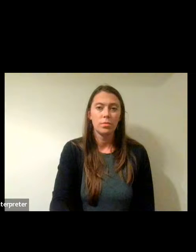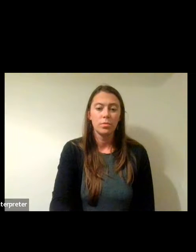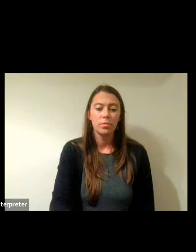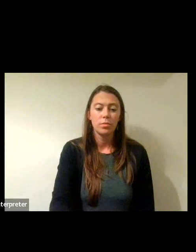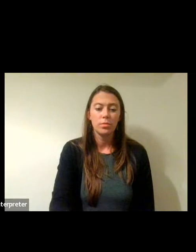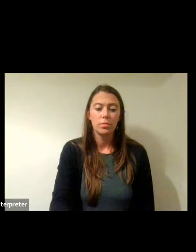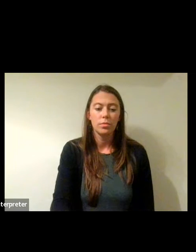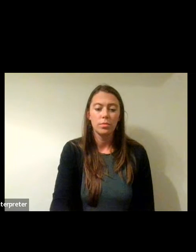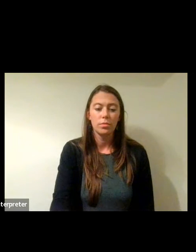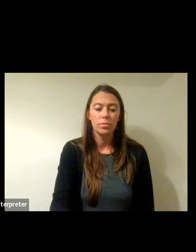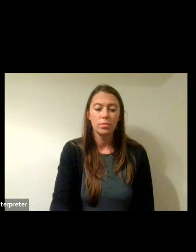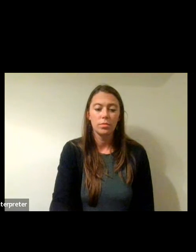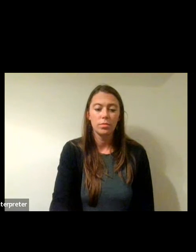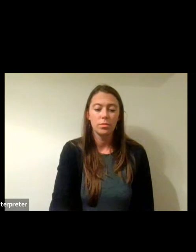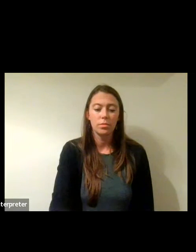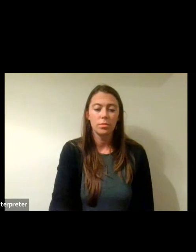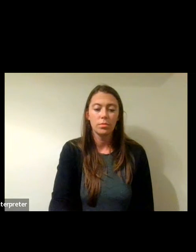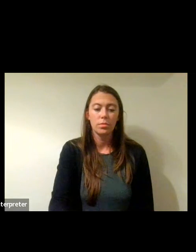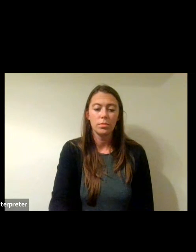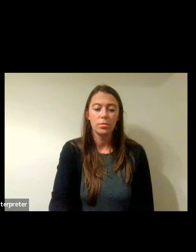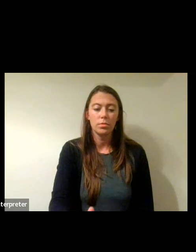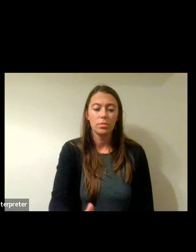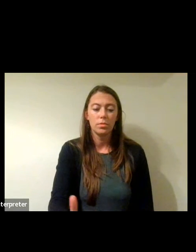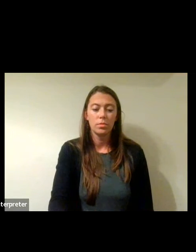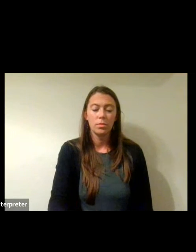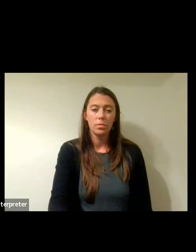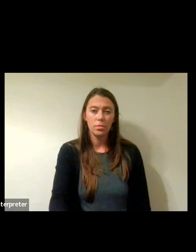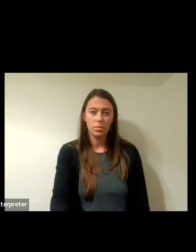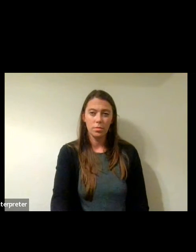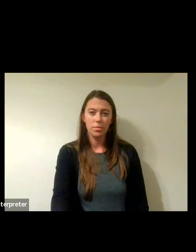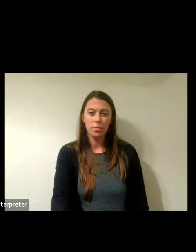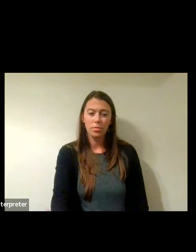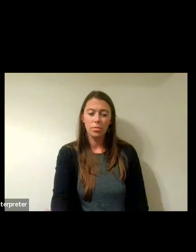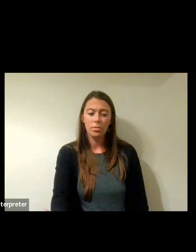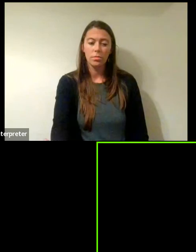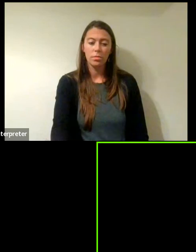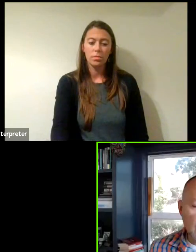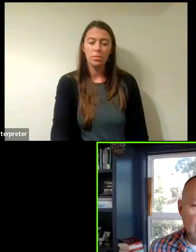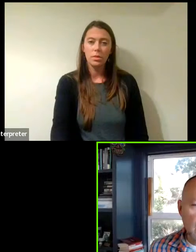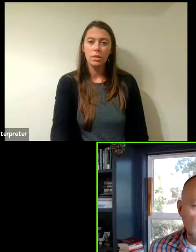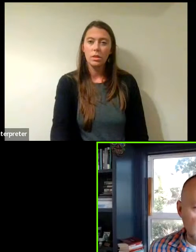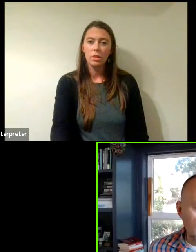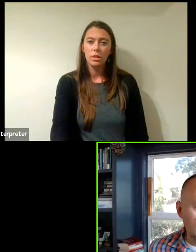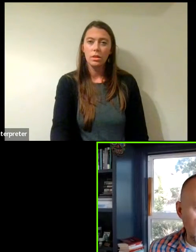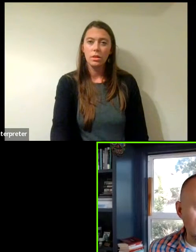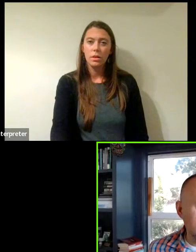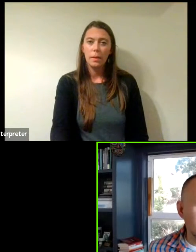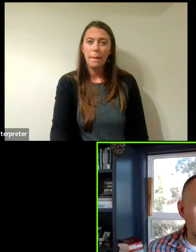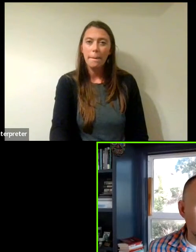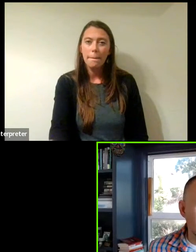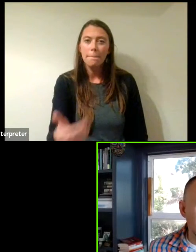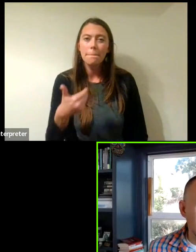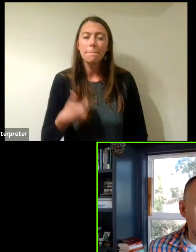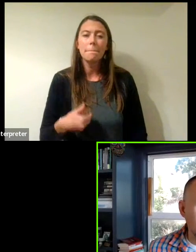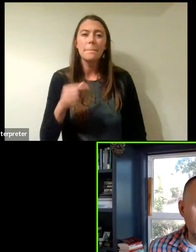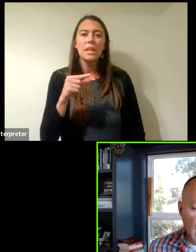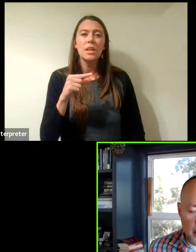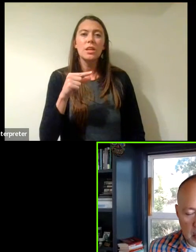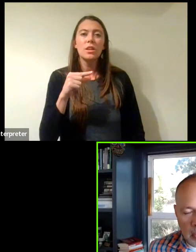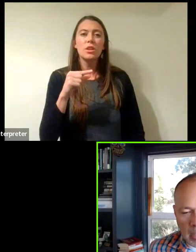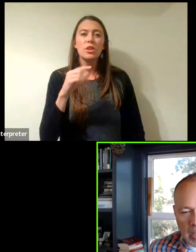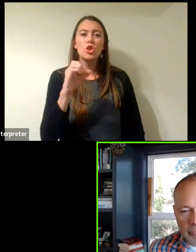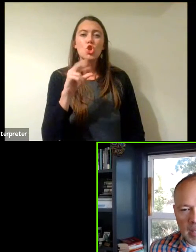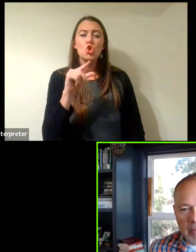This is George Nestor. I'll just say that Dr. Don, I'm really so happy that you brought this up.